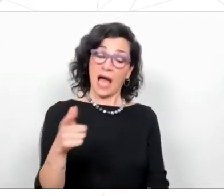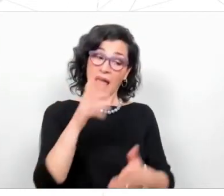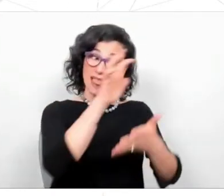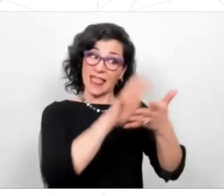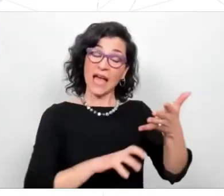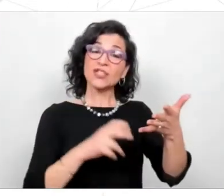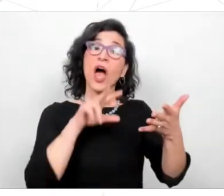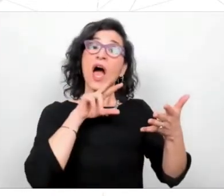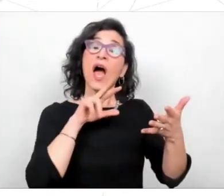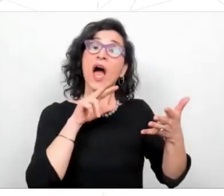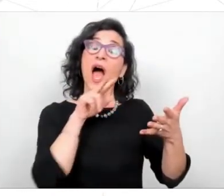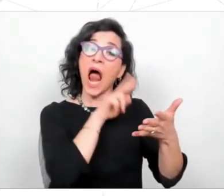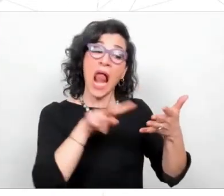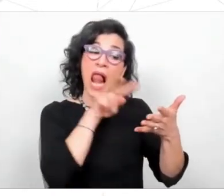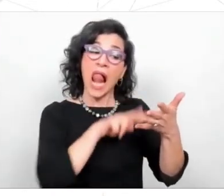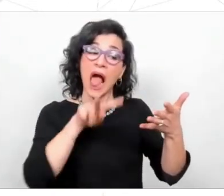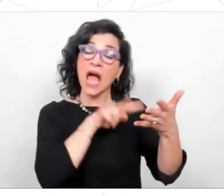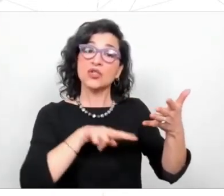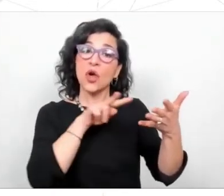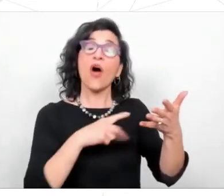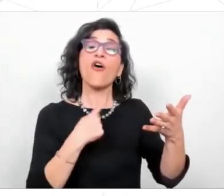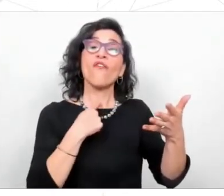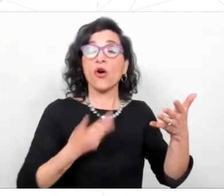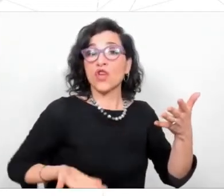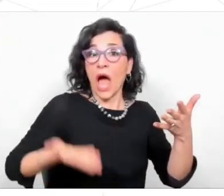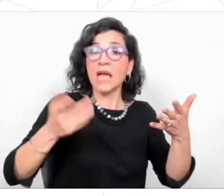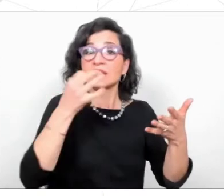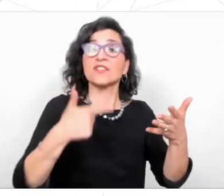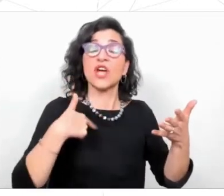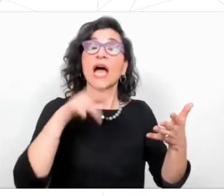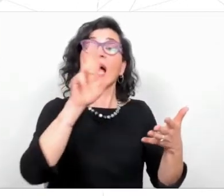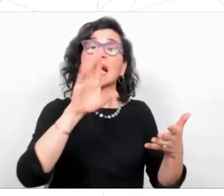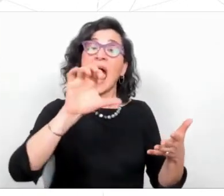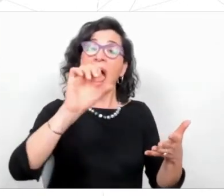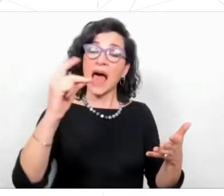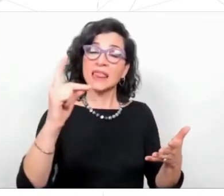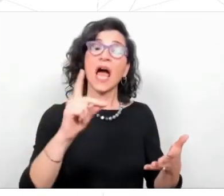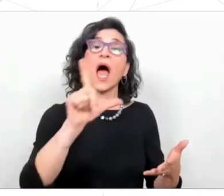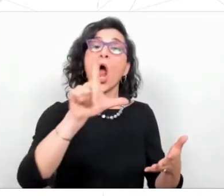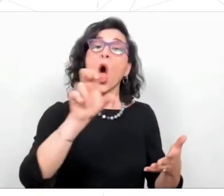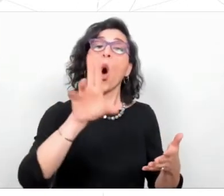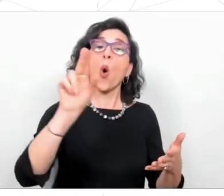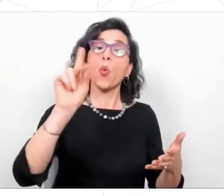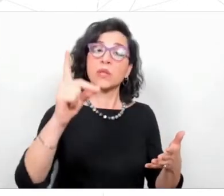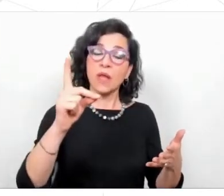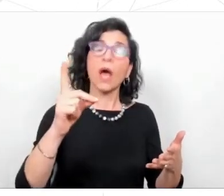aloud is an amazing function that's available inside Immersive Reader as well. So let's give it a